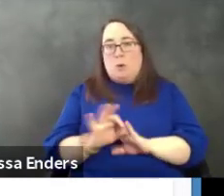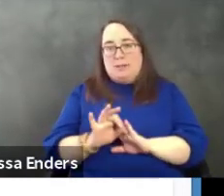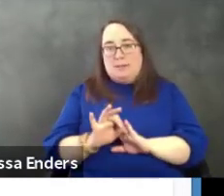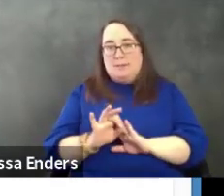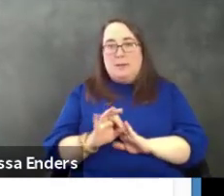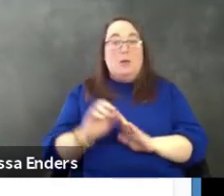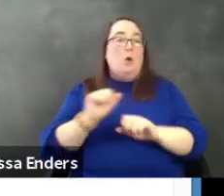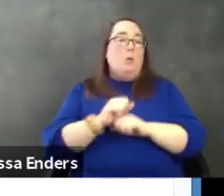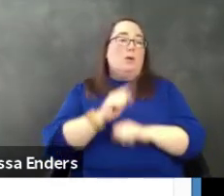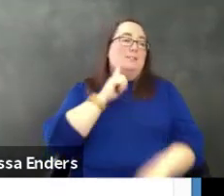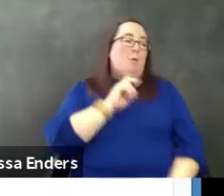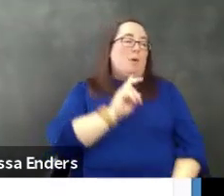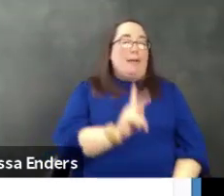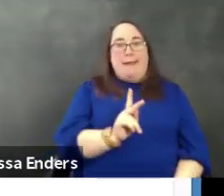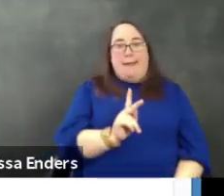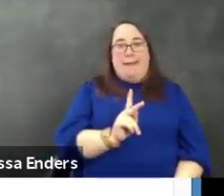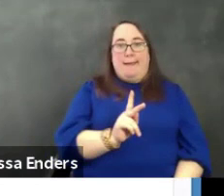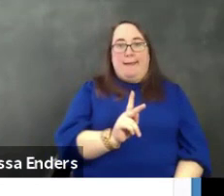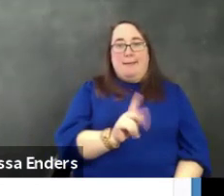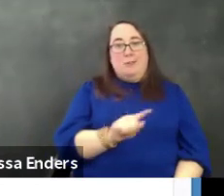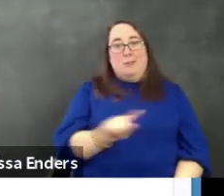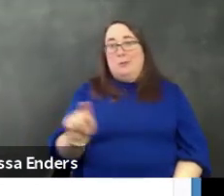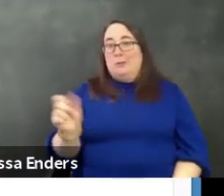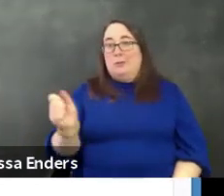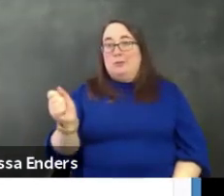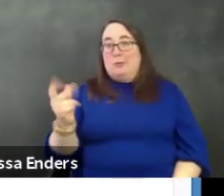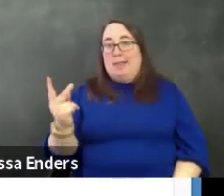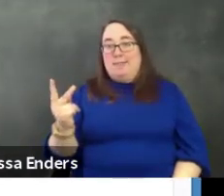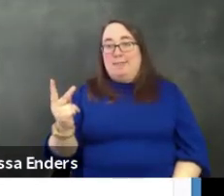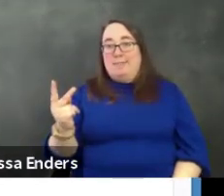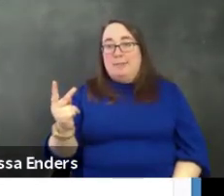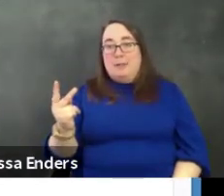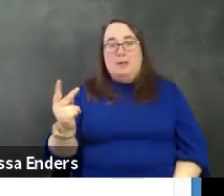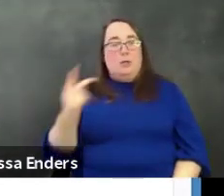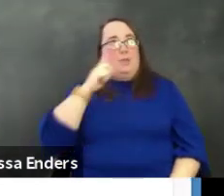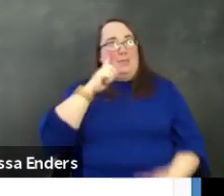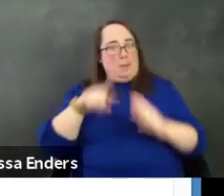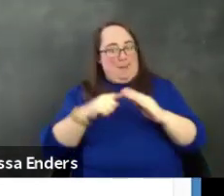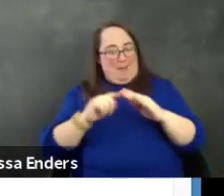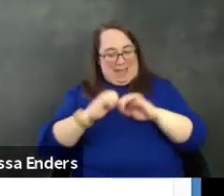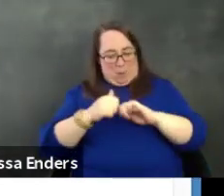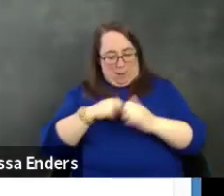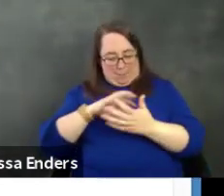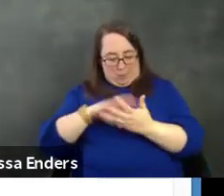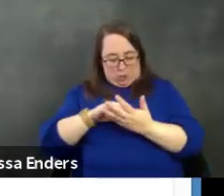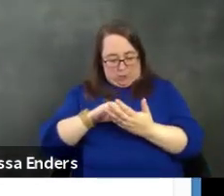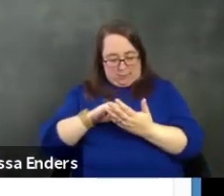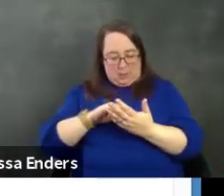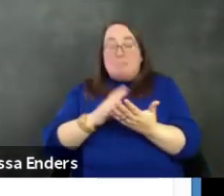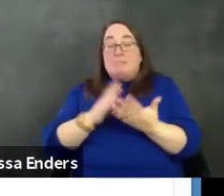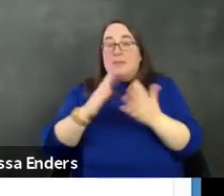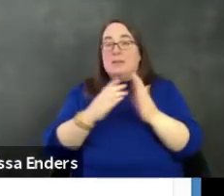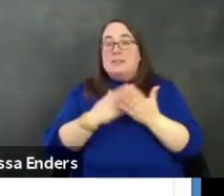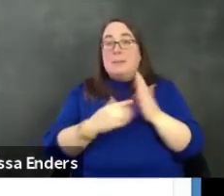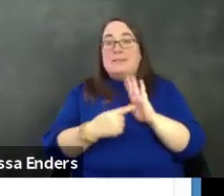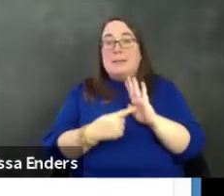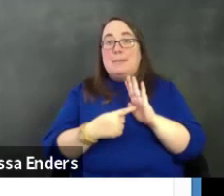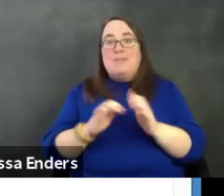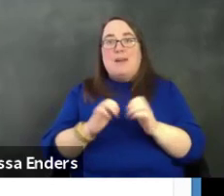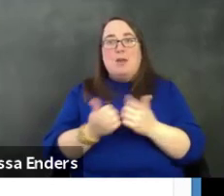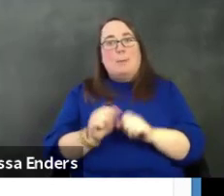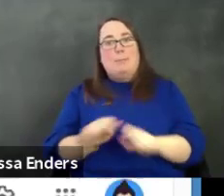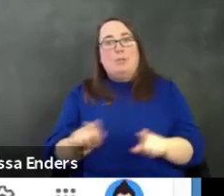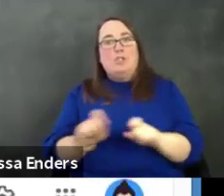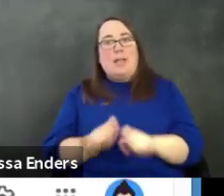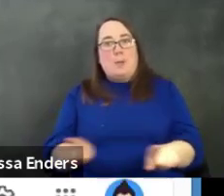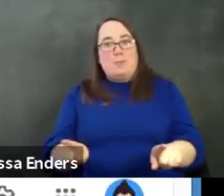for K all the way through 12 for them to think about their learning. Okay, so those are just some examples of how you can push that out. I'm going